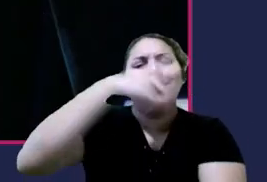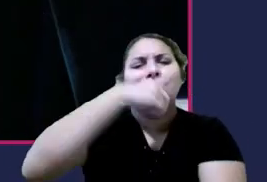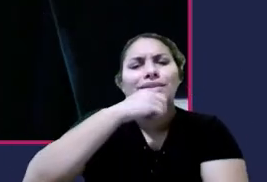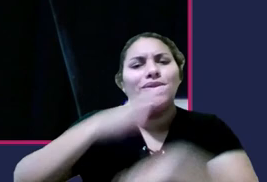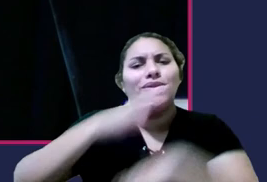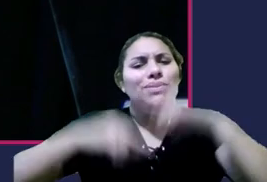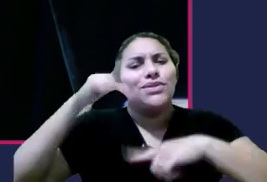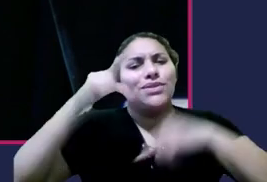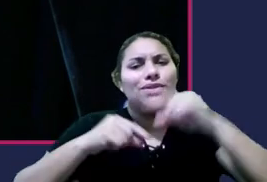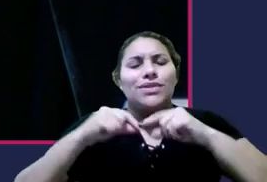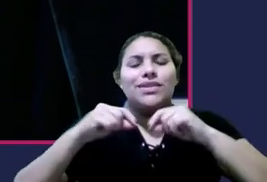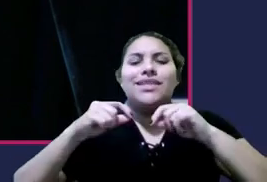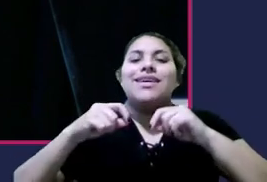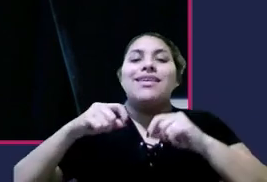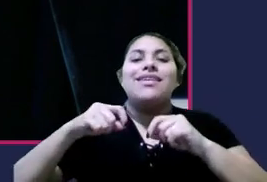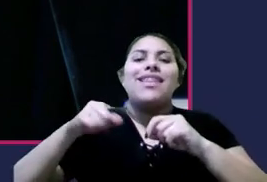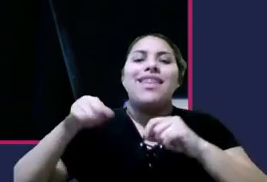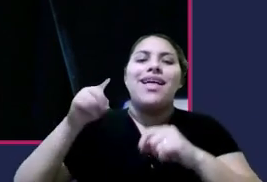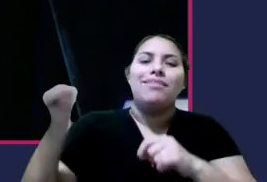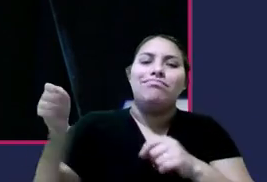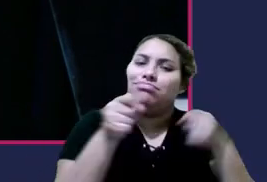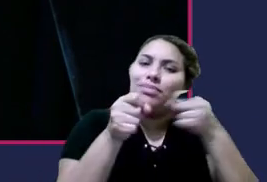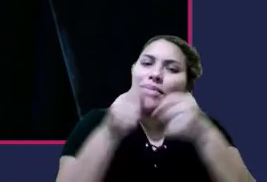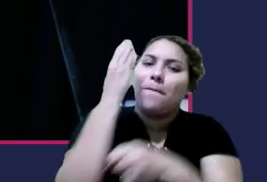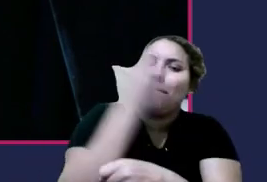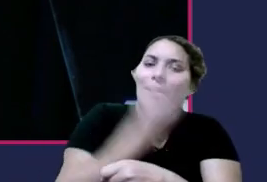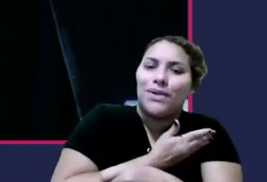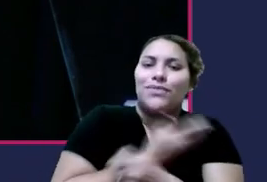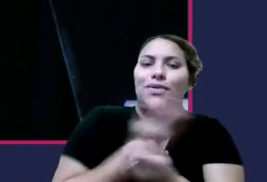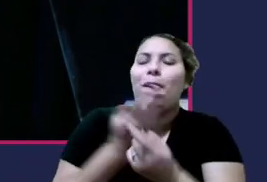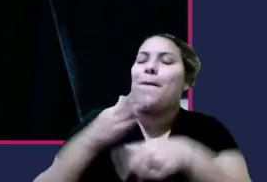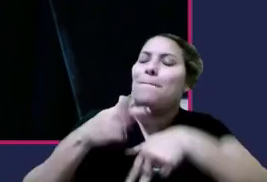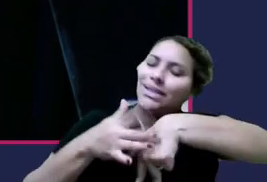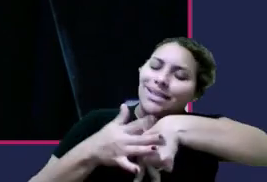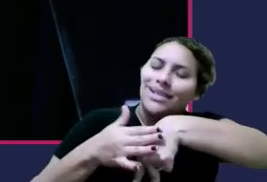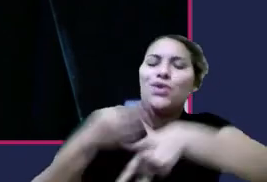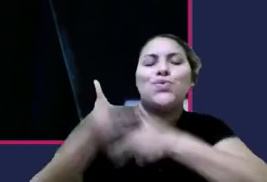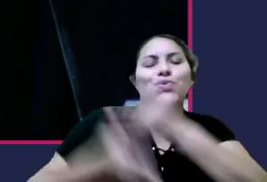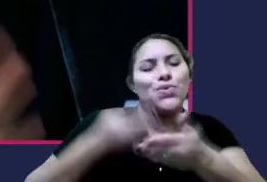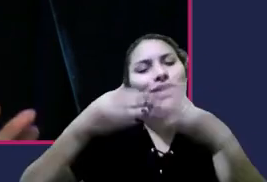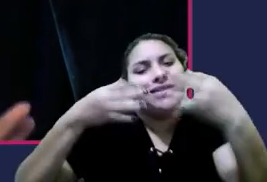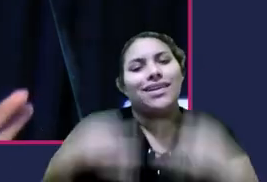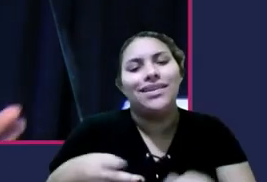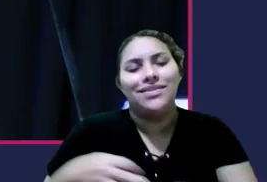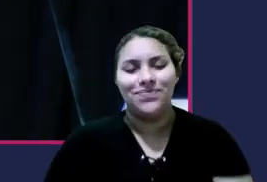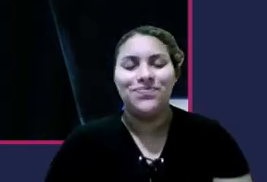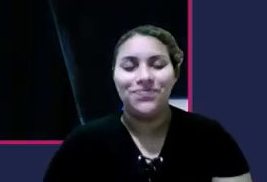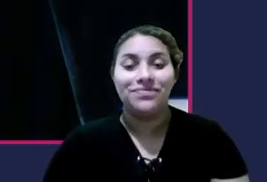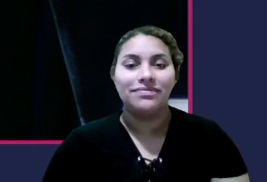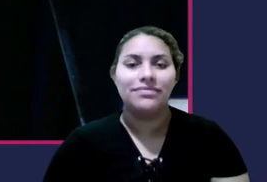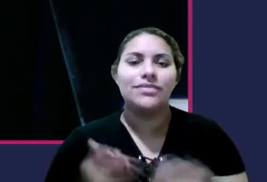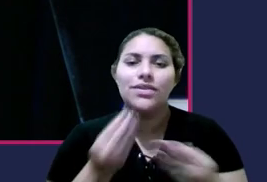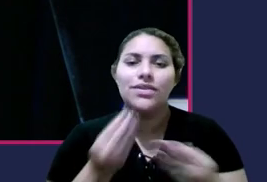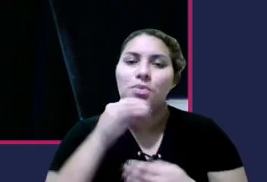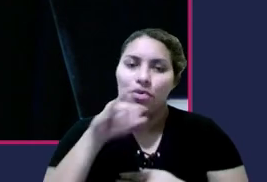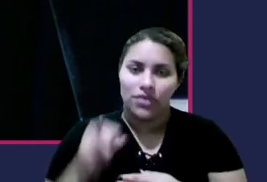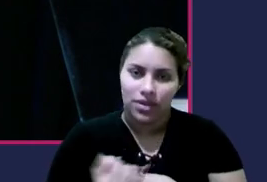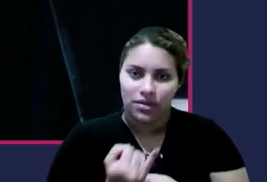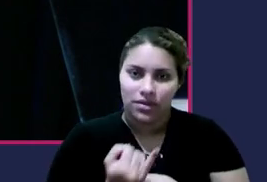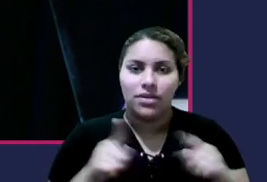Please check it out. The stars are the reason we are here, our patients and caregivers. So